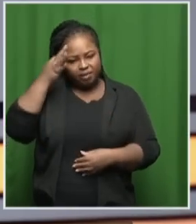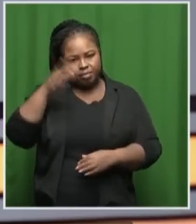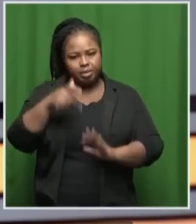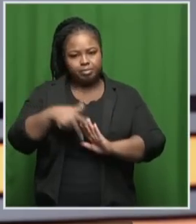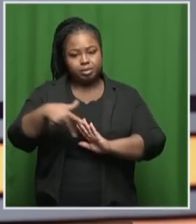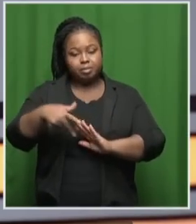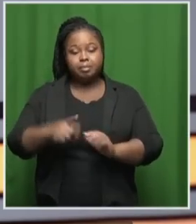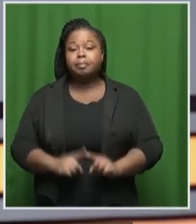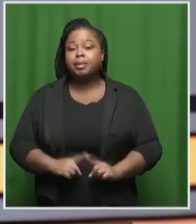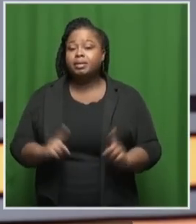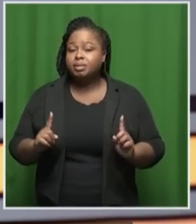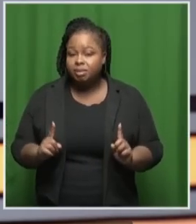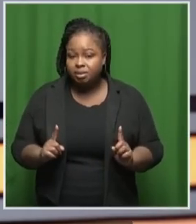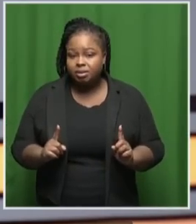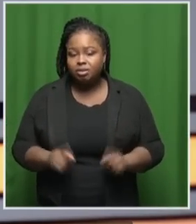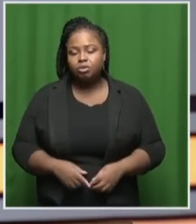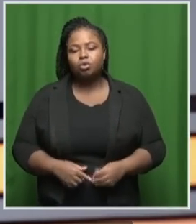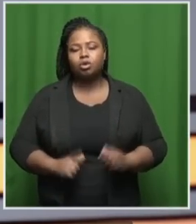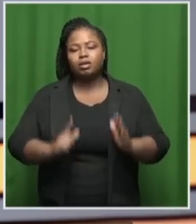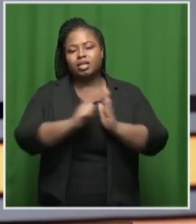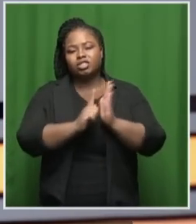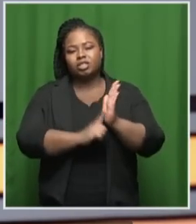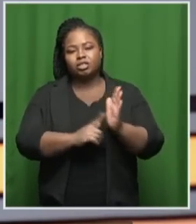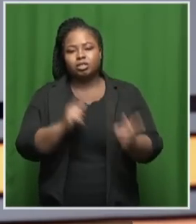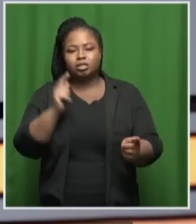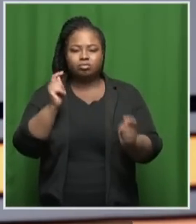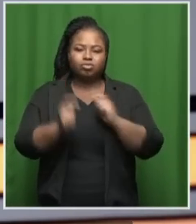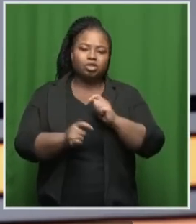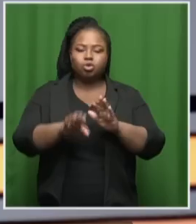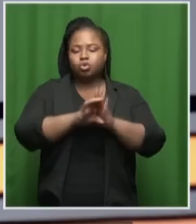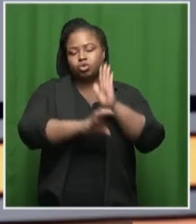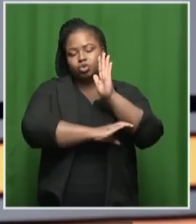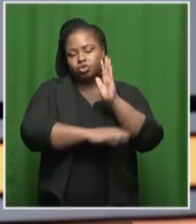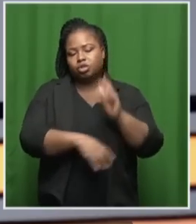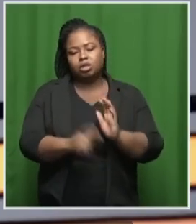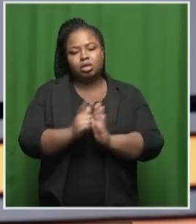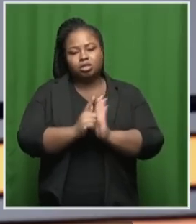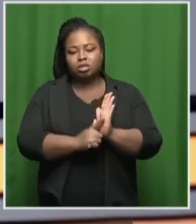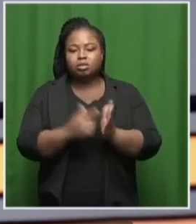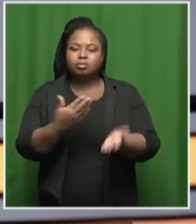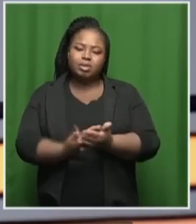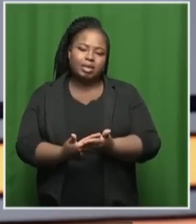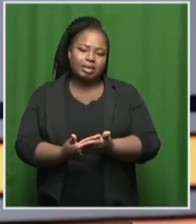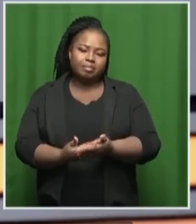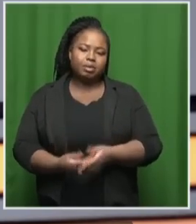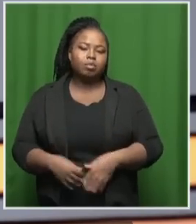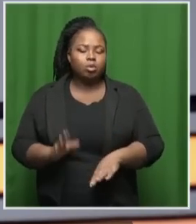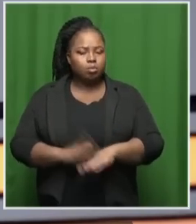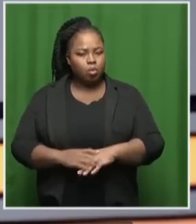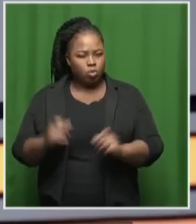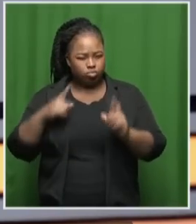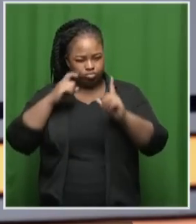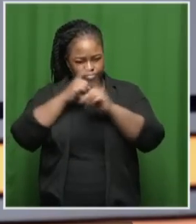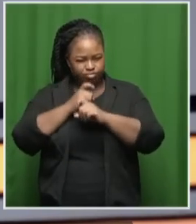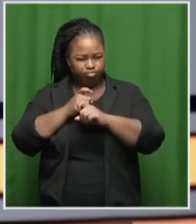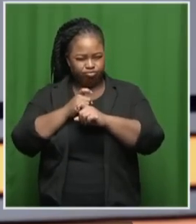budgets, but obviously changing the constitution, passing legislation can become a lot trickier. But